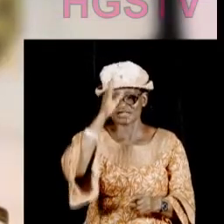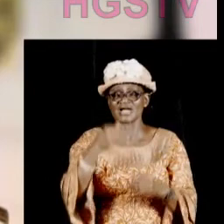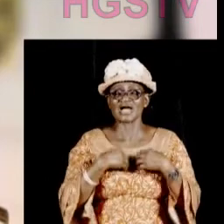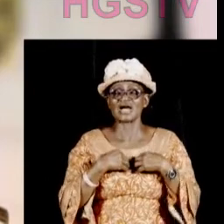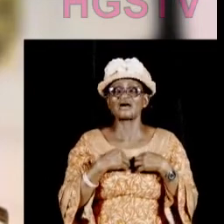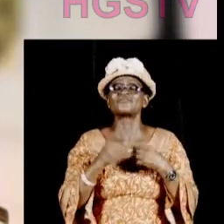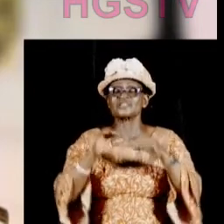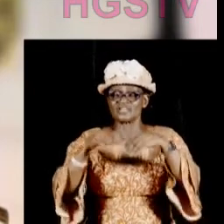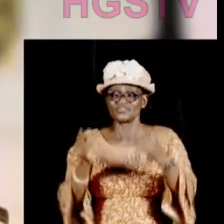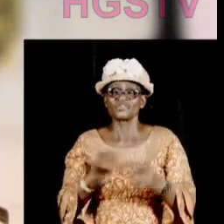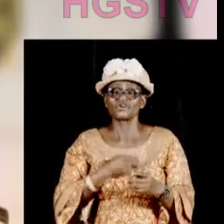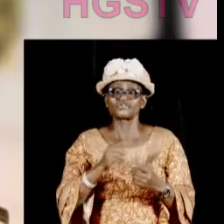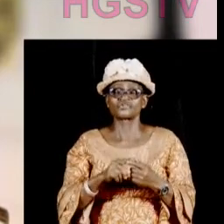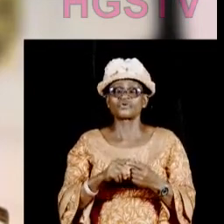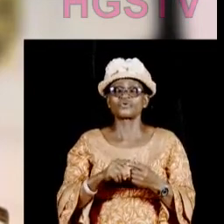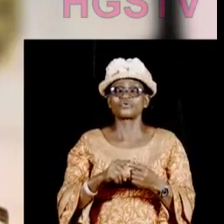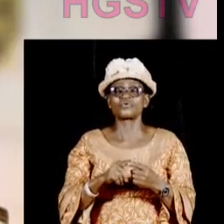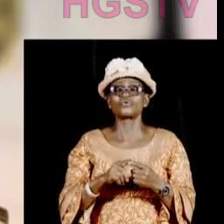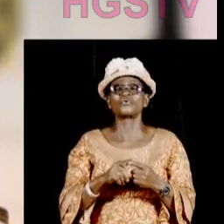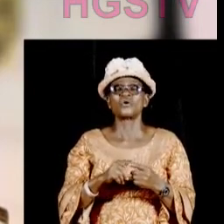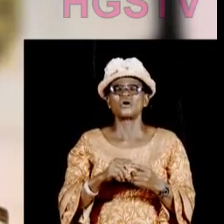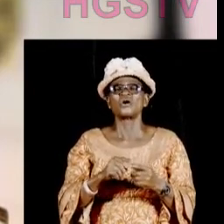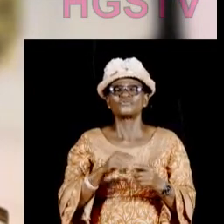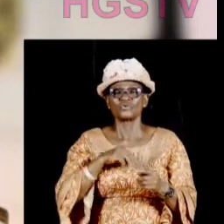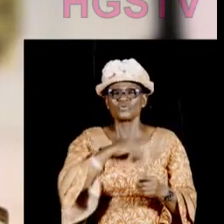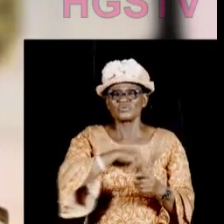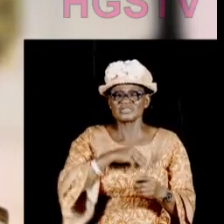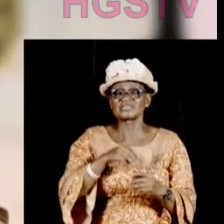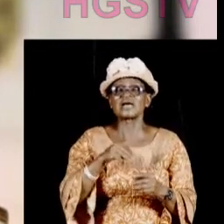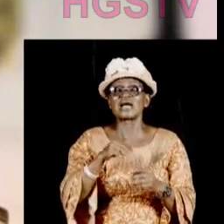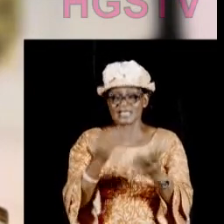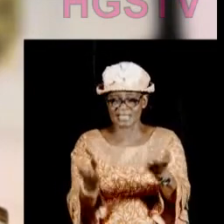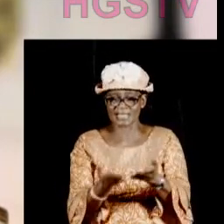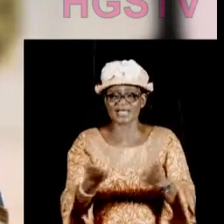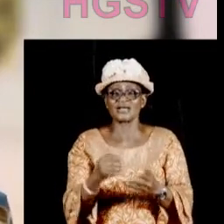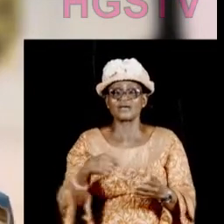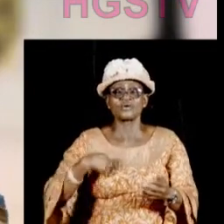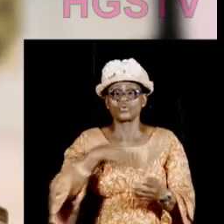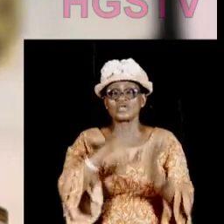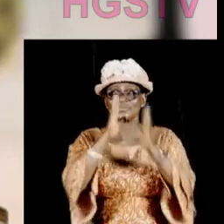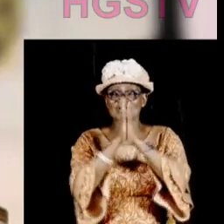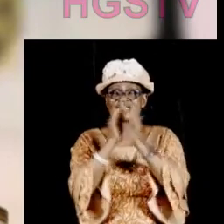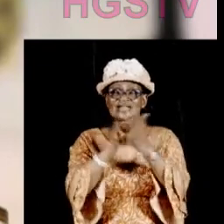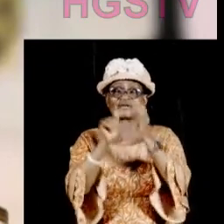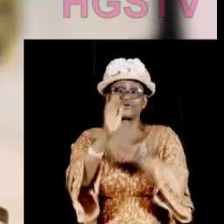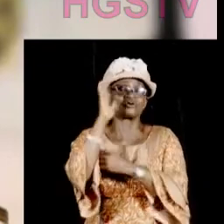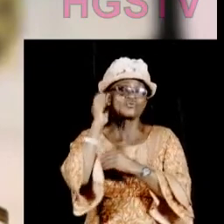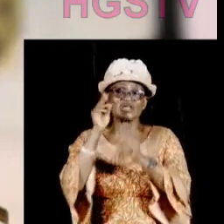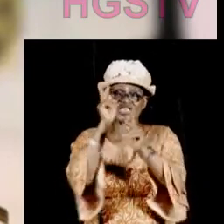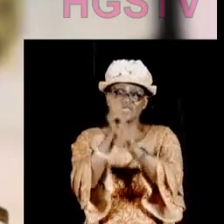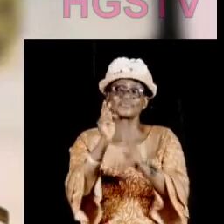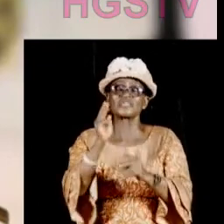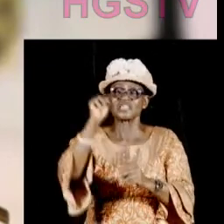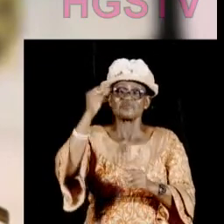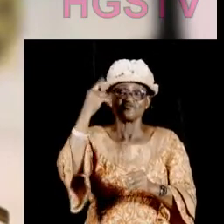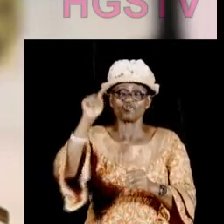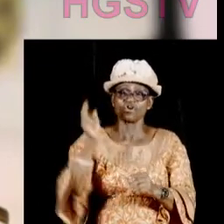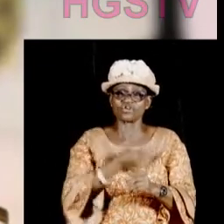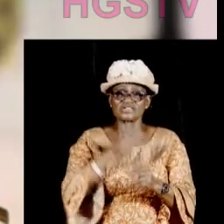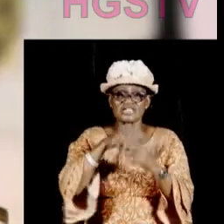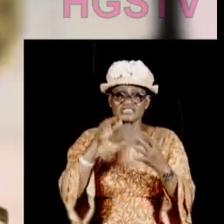to minister on this platform. And we pray that God will keep him for us in Jesus' name. Amen. We